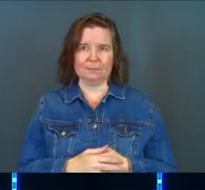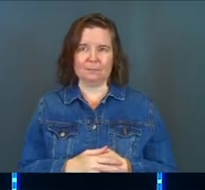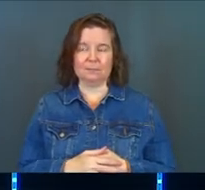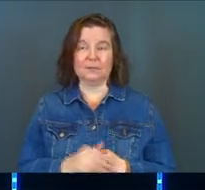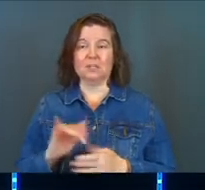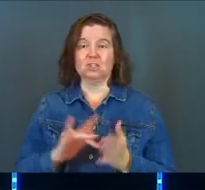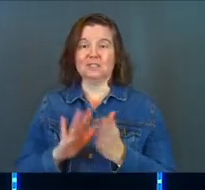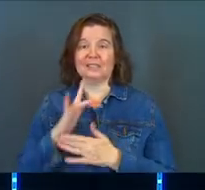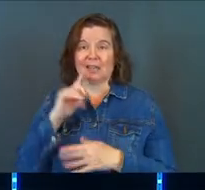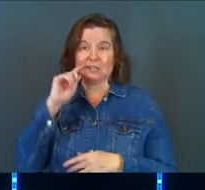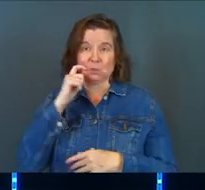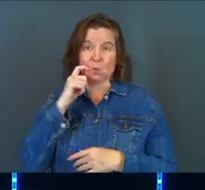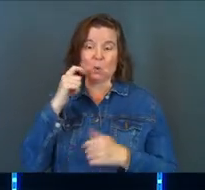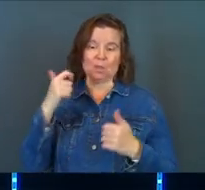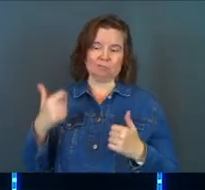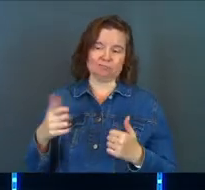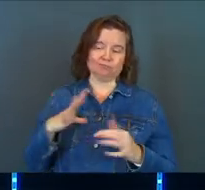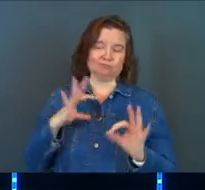Jesus says, it's cool, dude.